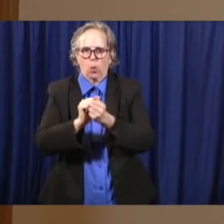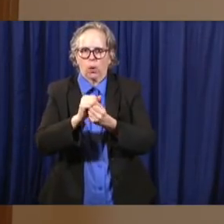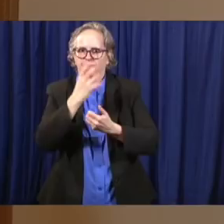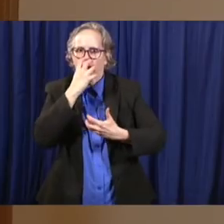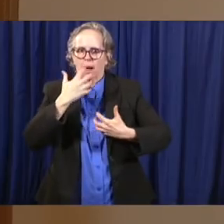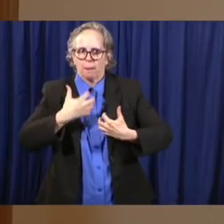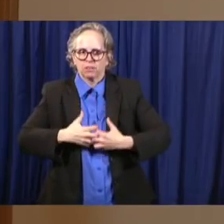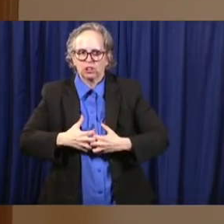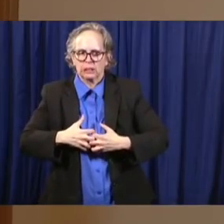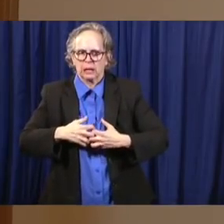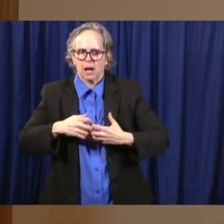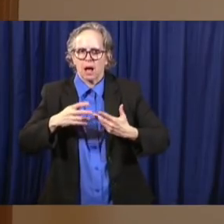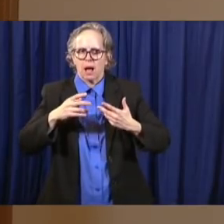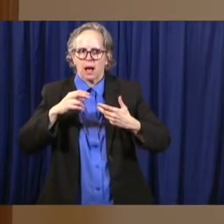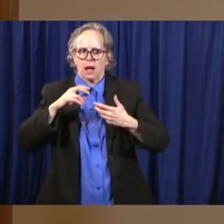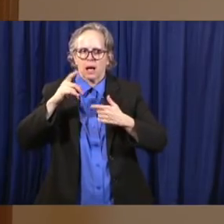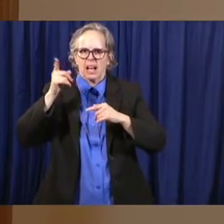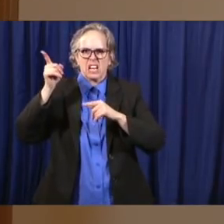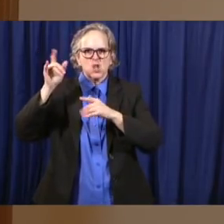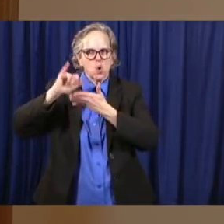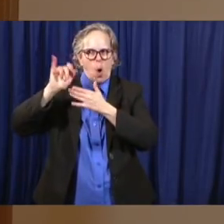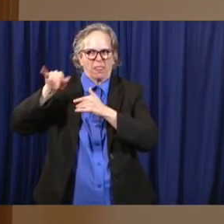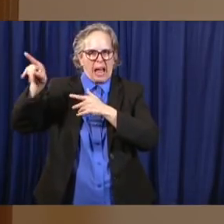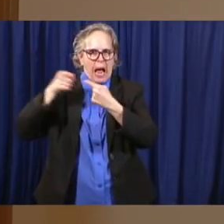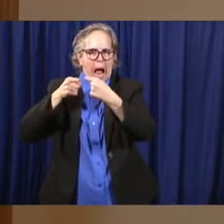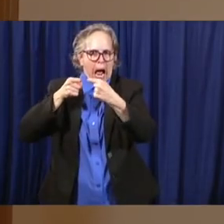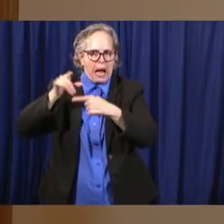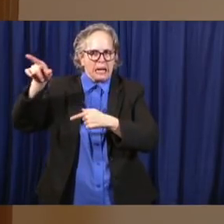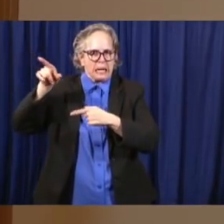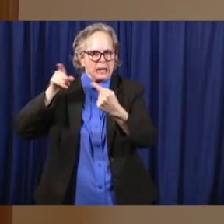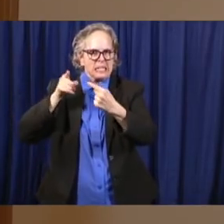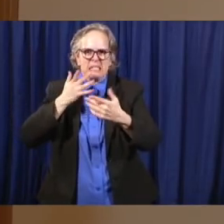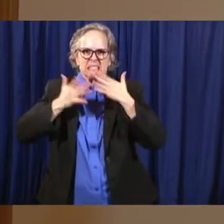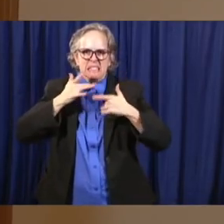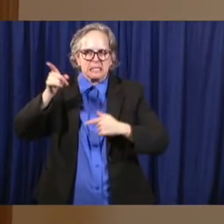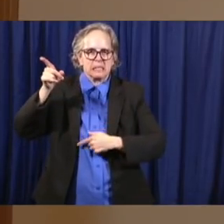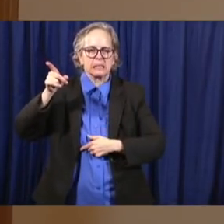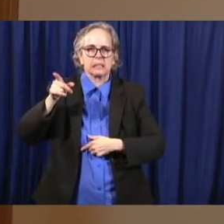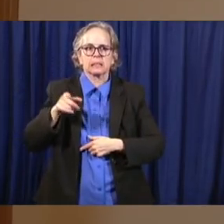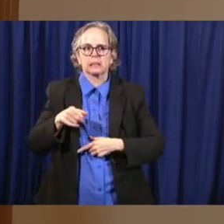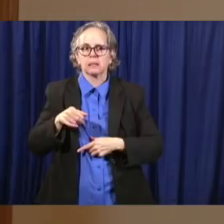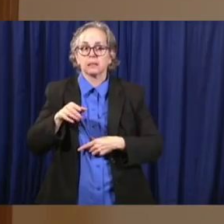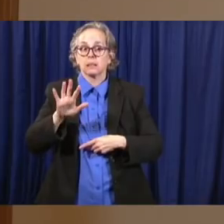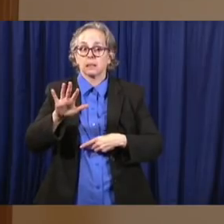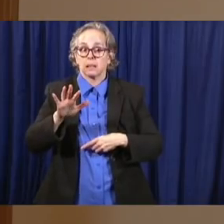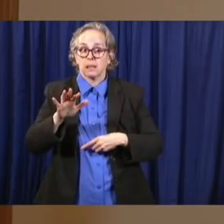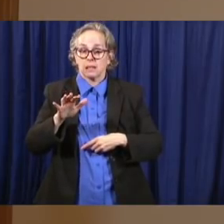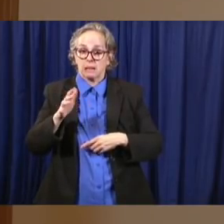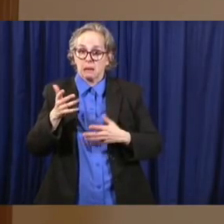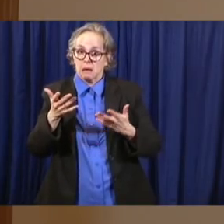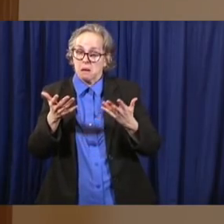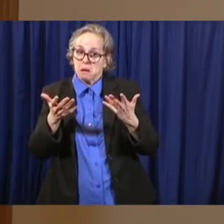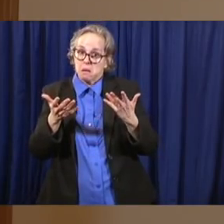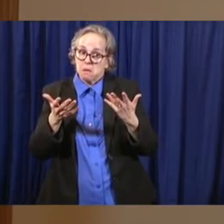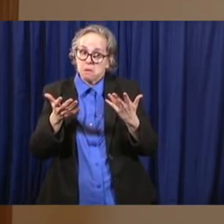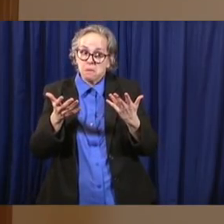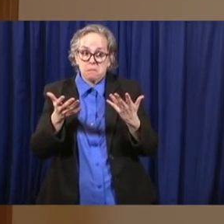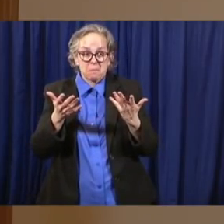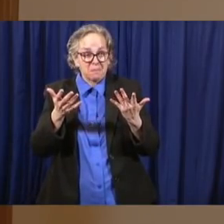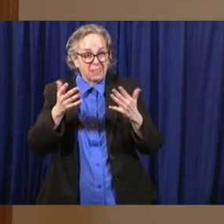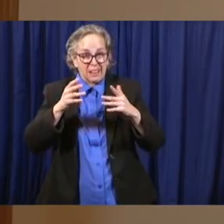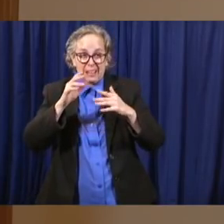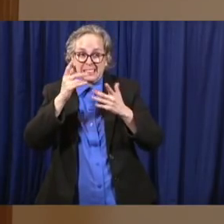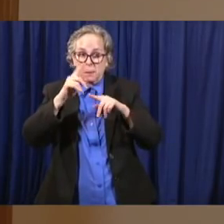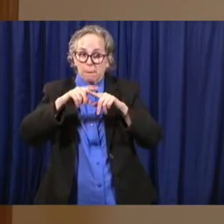the survivability on the very little bit of data we have so far is not as good as sometimes people hope for. But